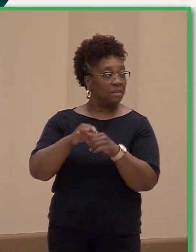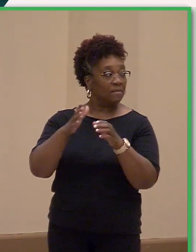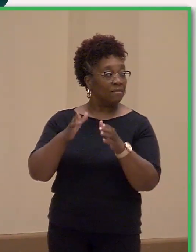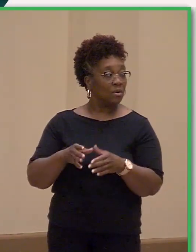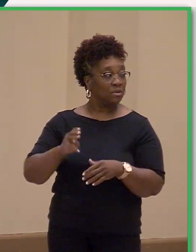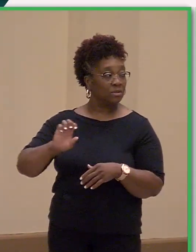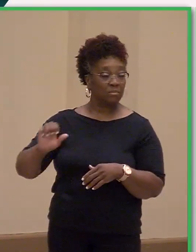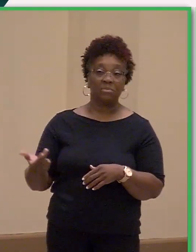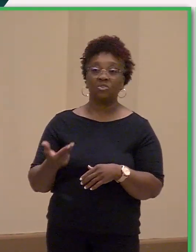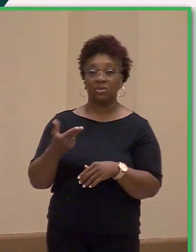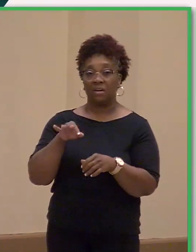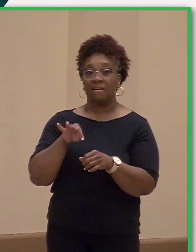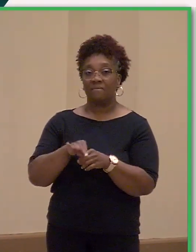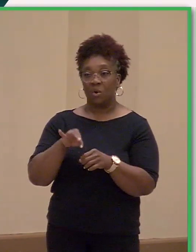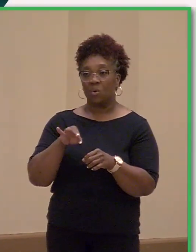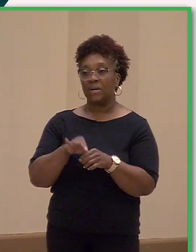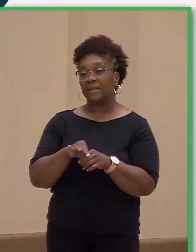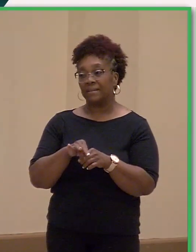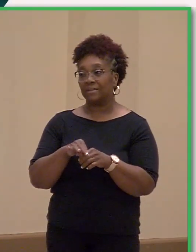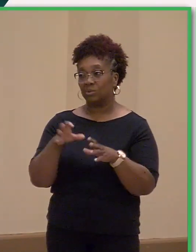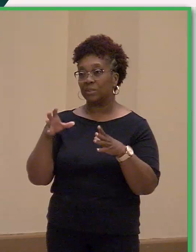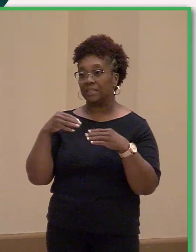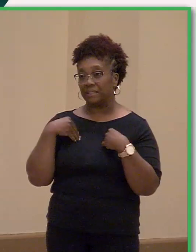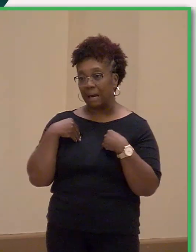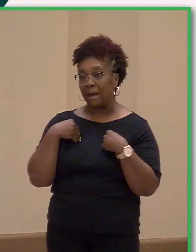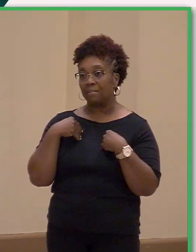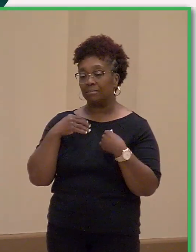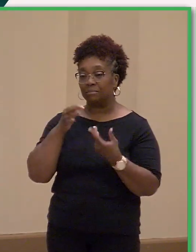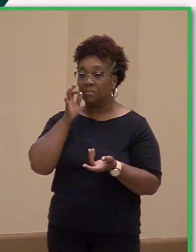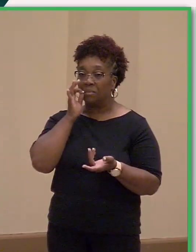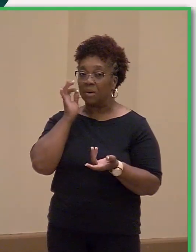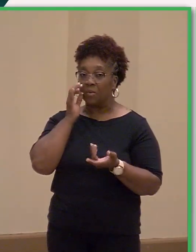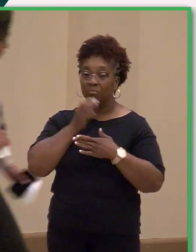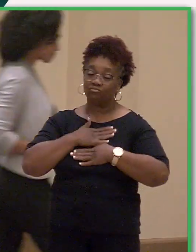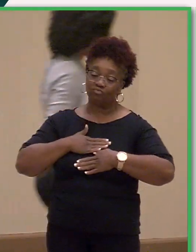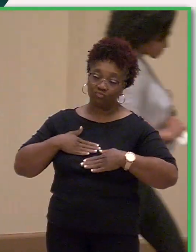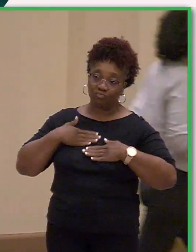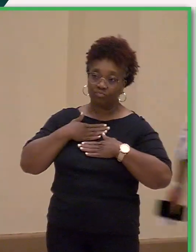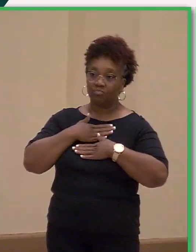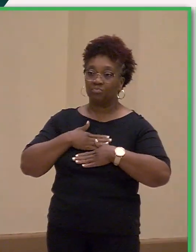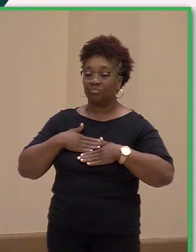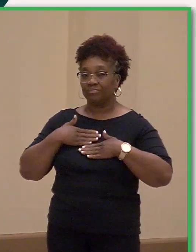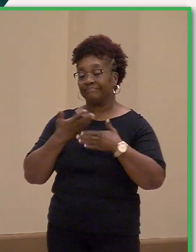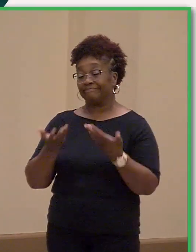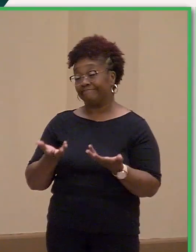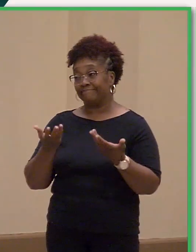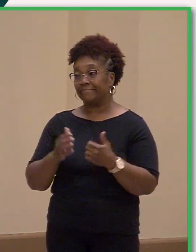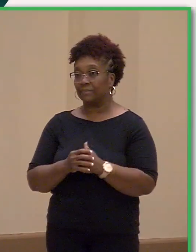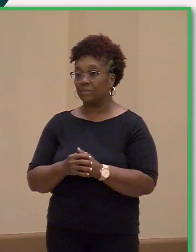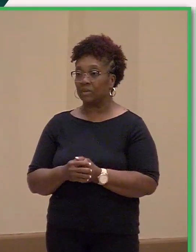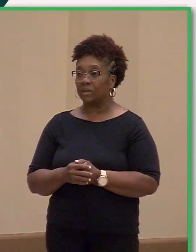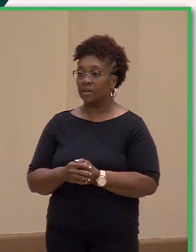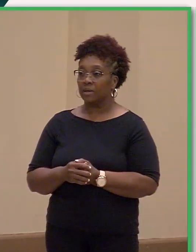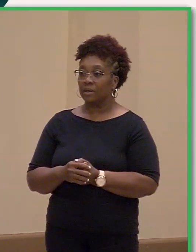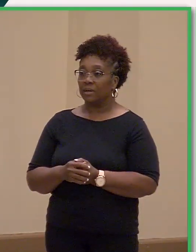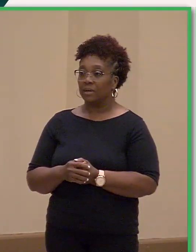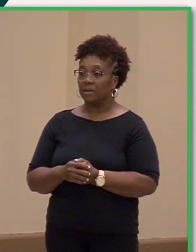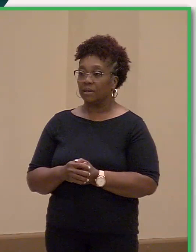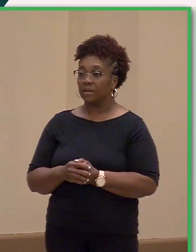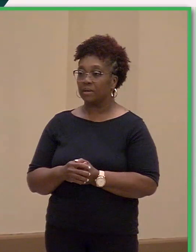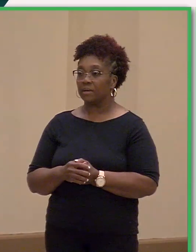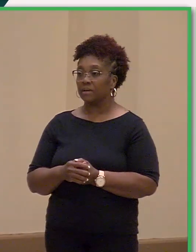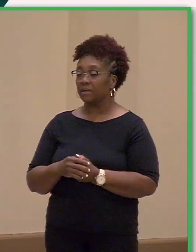Michigan voted to allow recreational marijuana in the state. This was not something that was imposed by this body. Just want to make it very clear. Thank